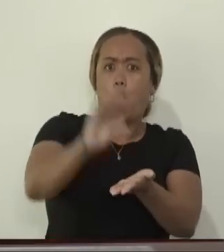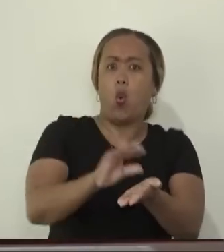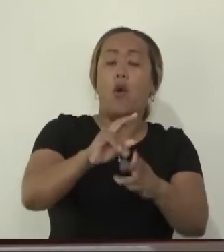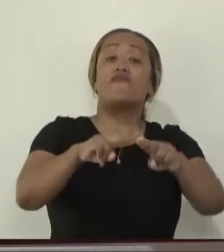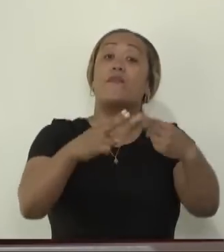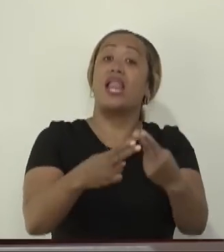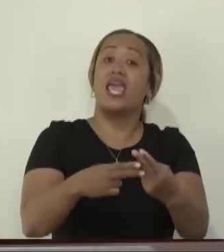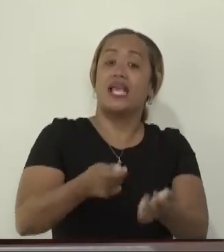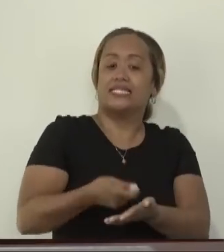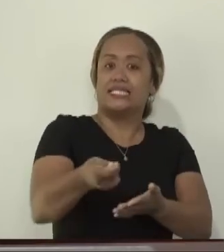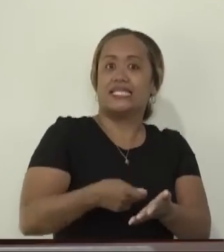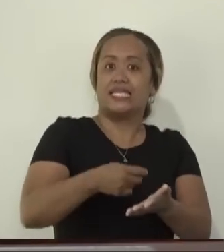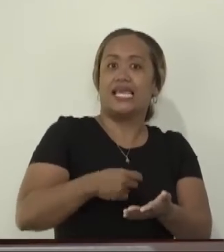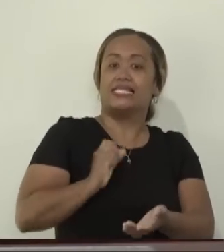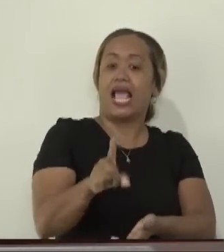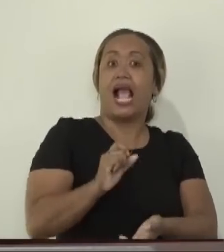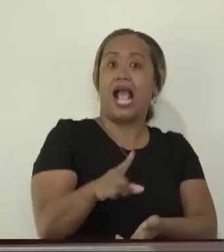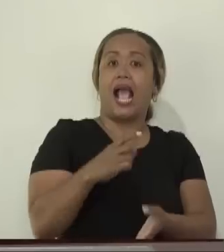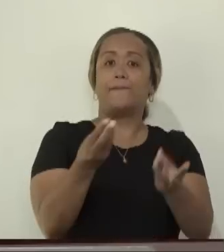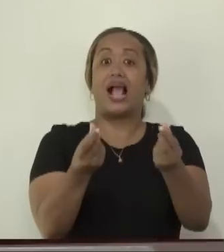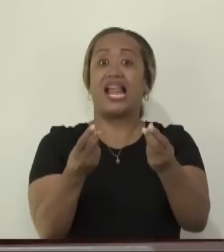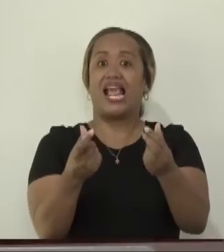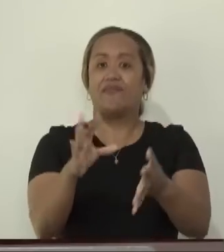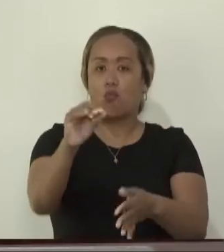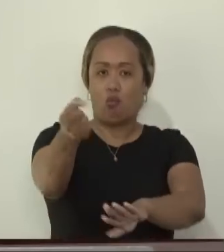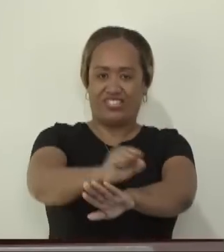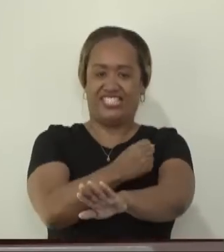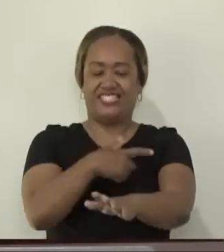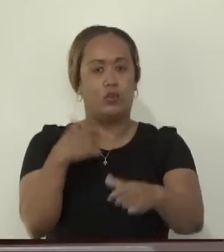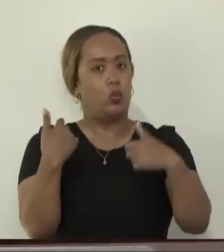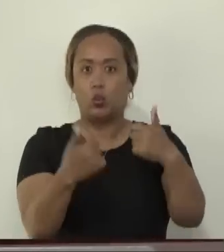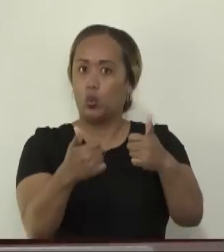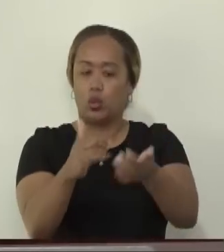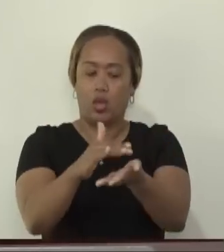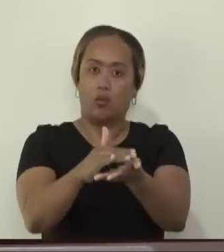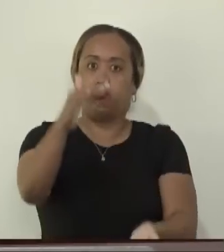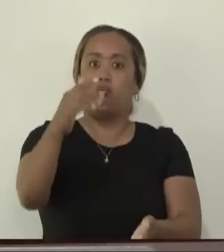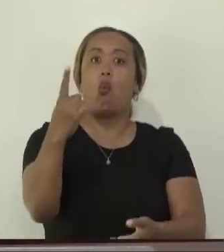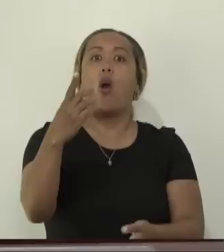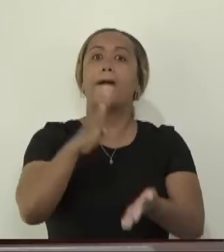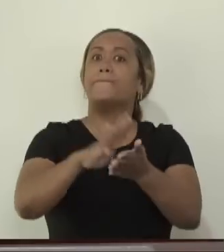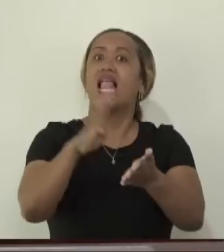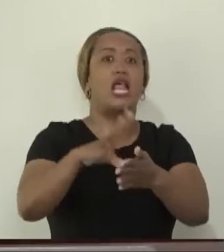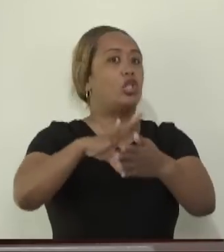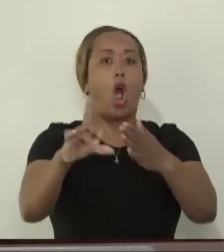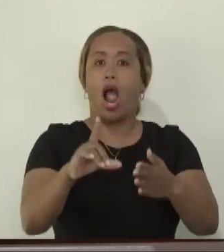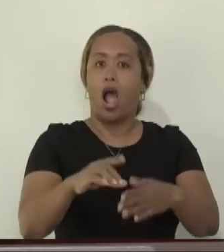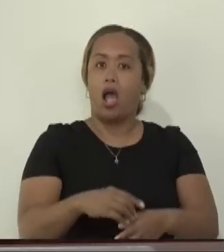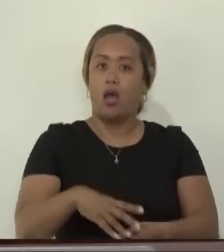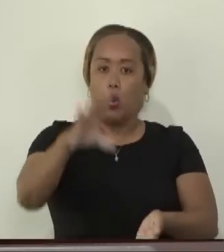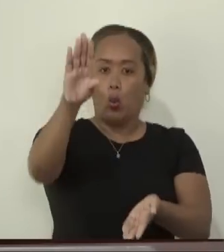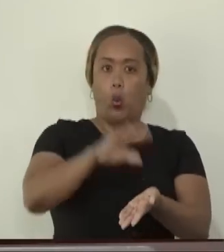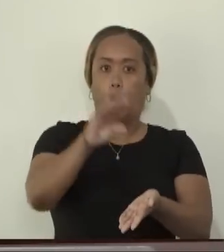relatives abroad. Remittances in 2022 surpassed the $1 billion mark.